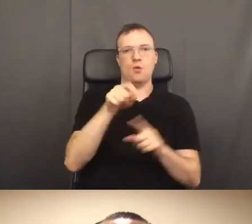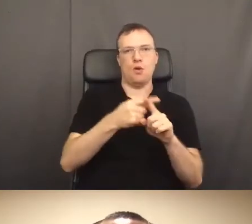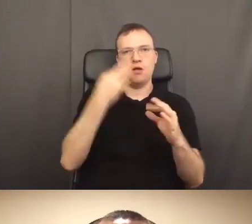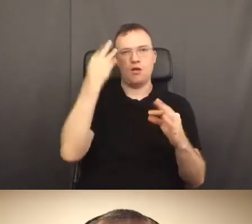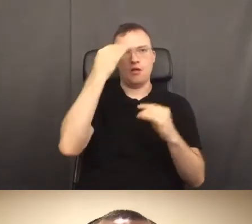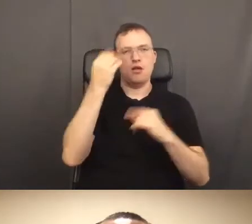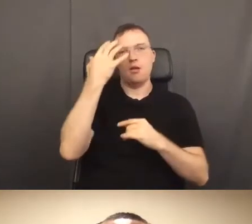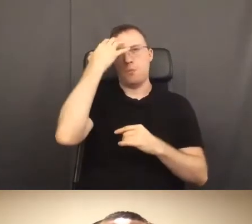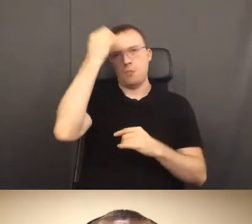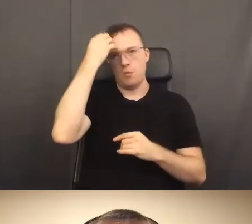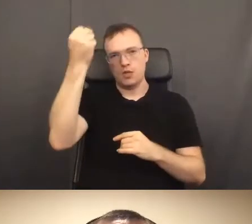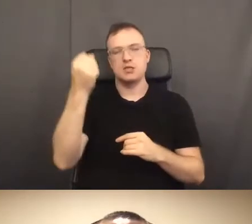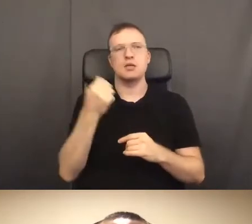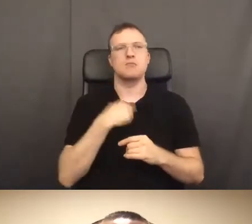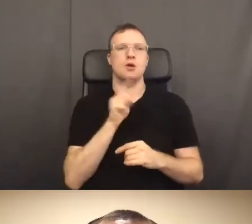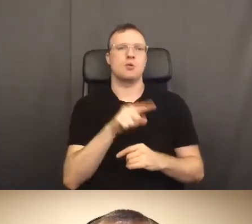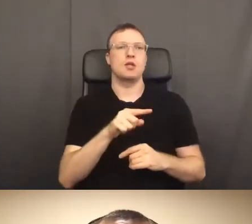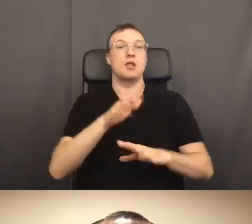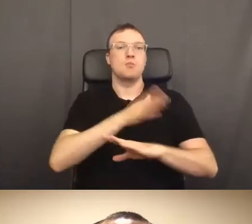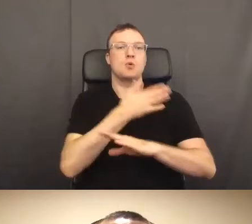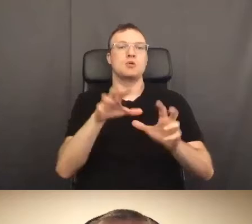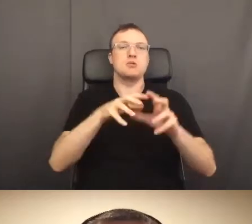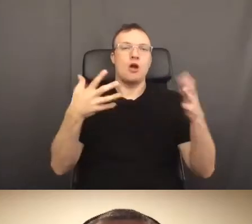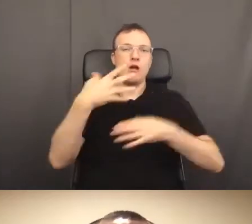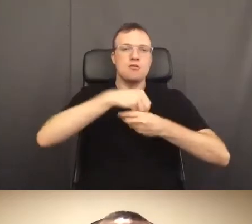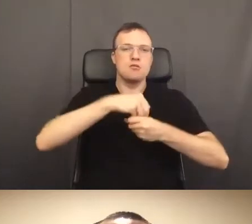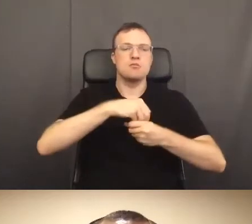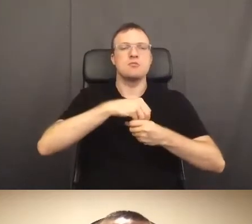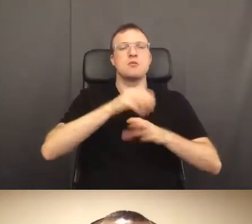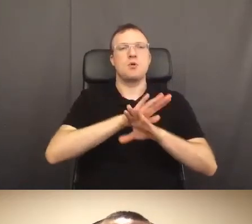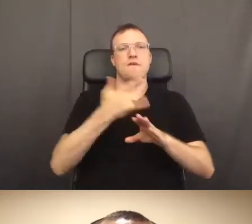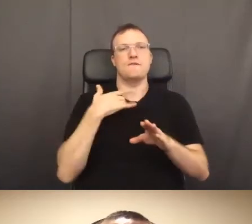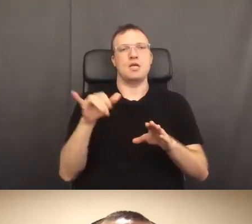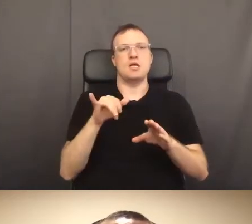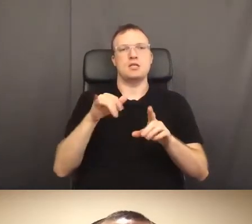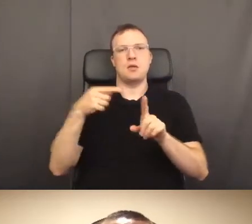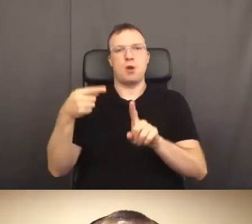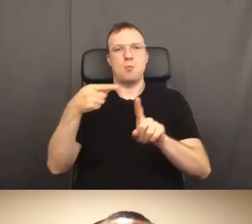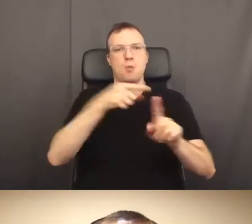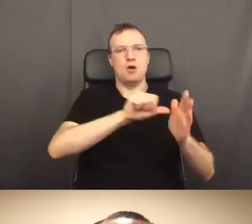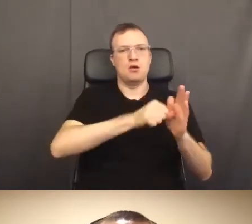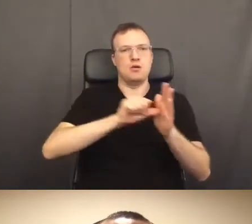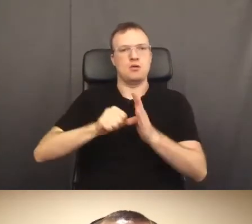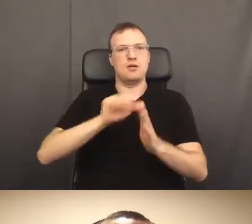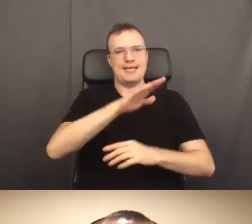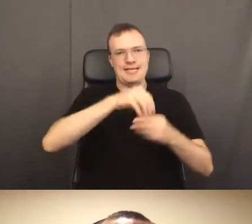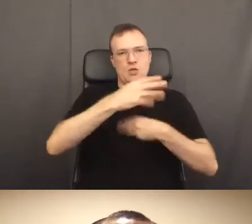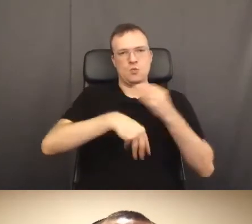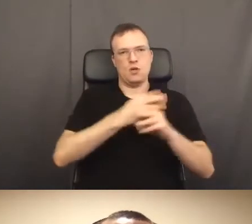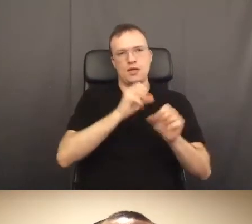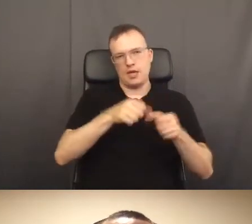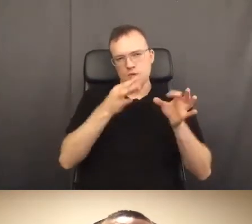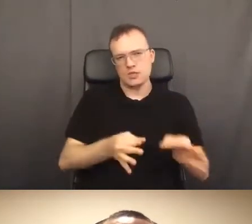presence. My question is, the music is such a big part of the film and felt like a counterpoint to Iwao's inner world. Can you talk about the music decisions for the